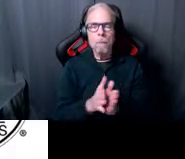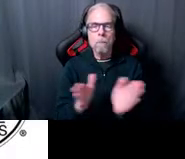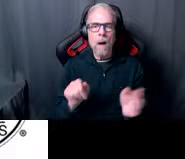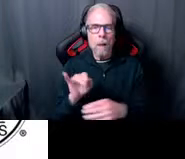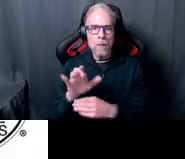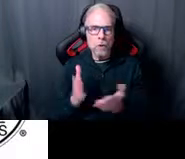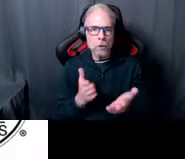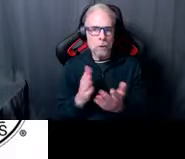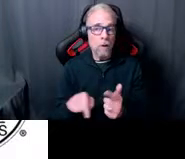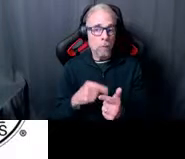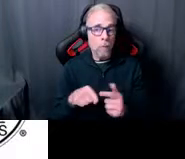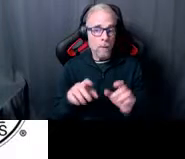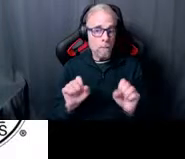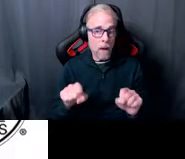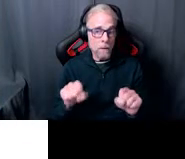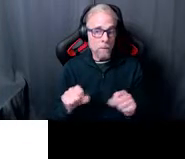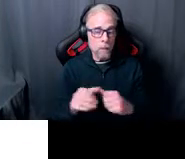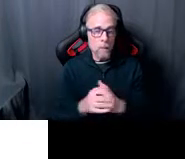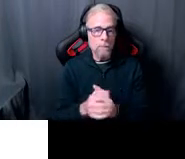possible.